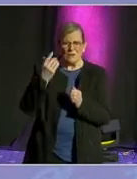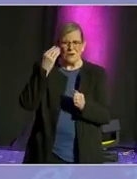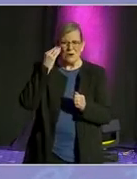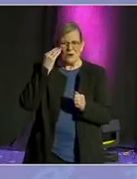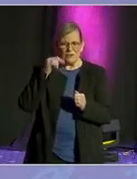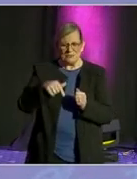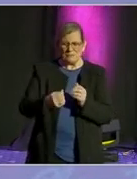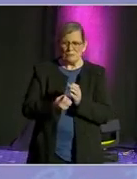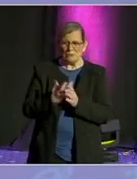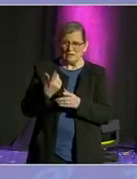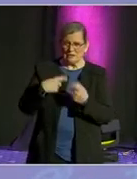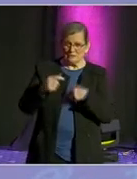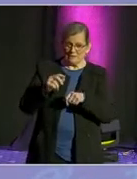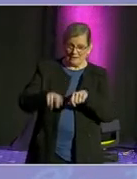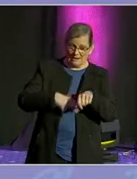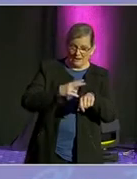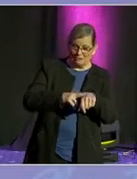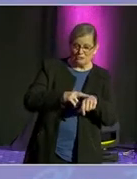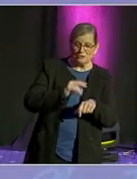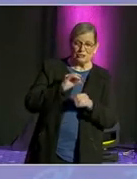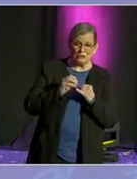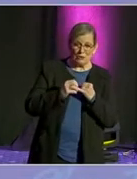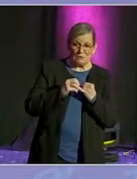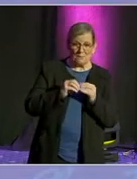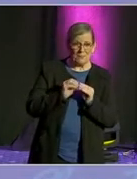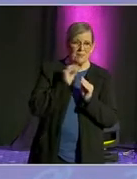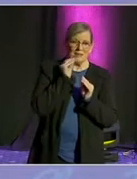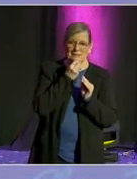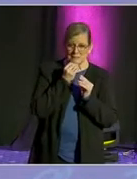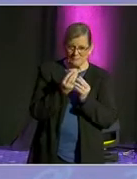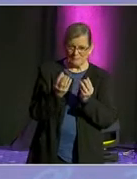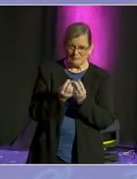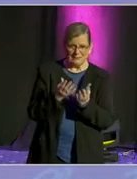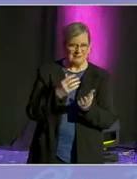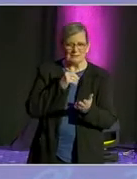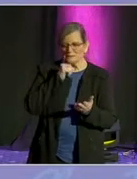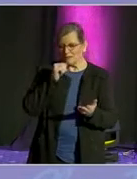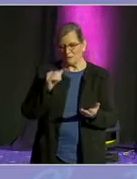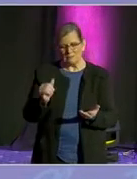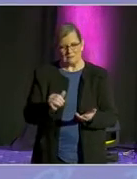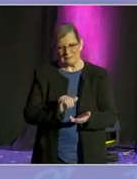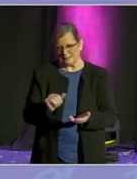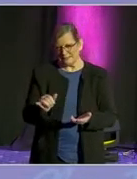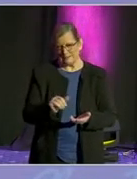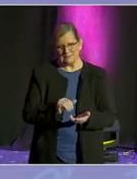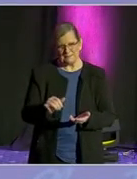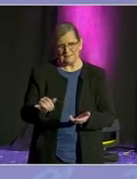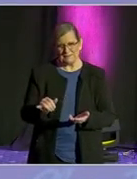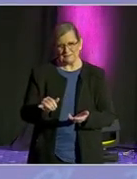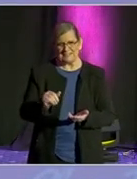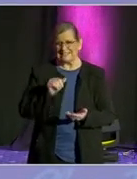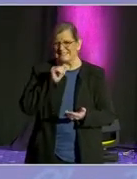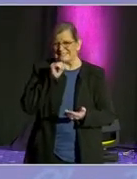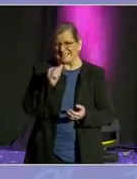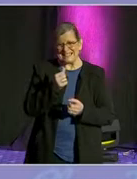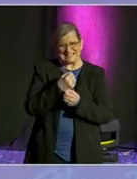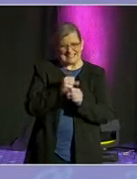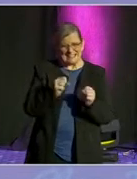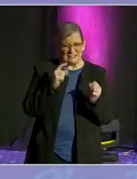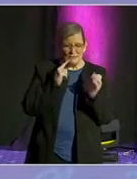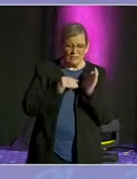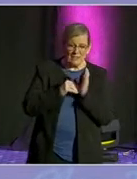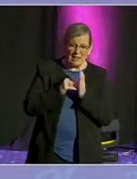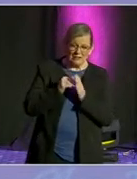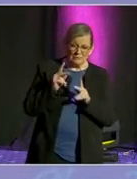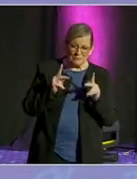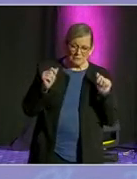the National Cherry Blossom Festival, and while this year it will not be safe for thousands of people to gather as we have in years past,